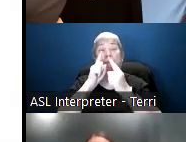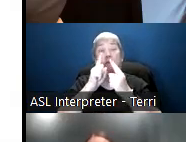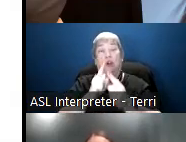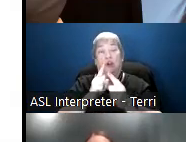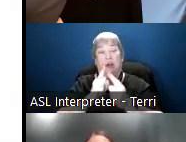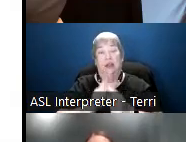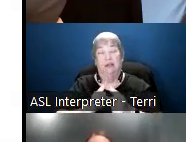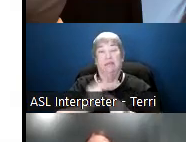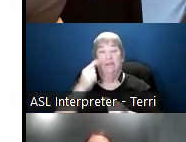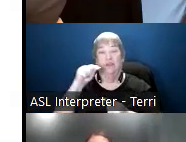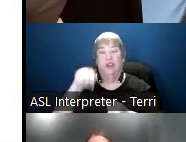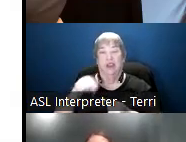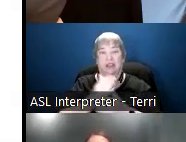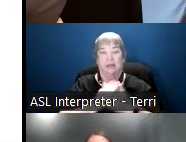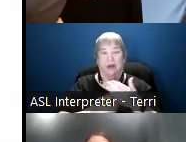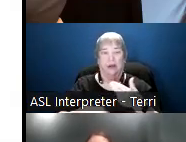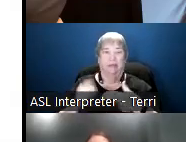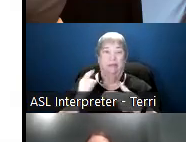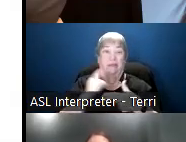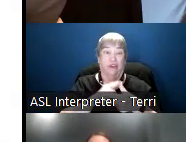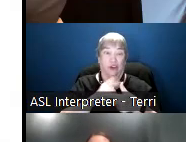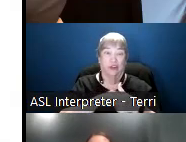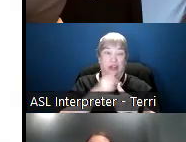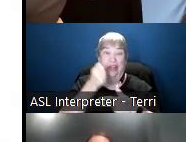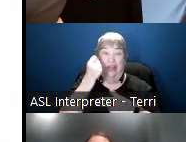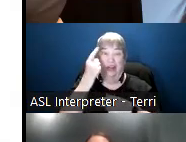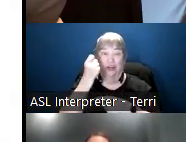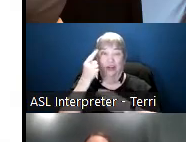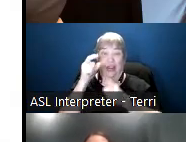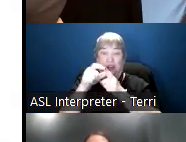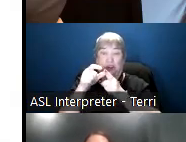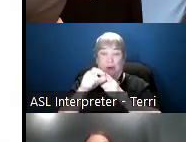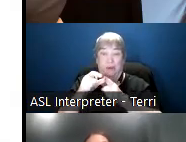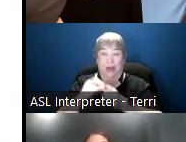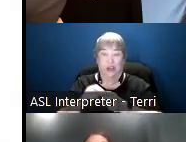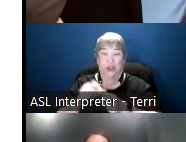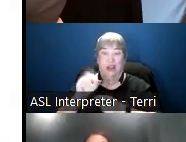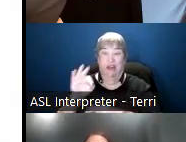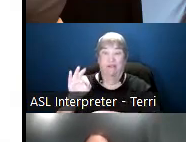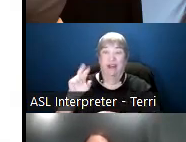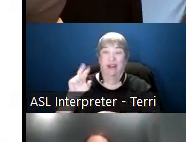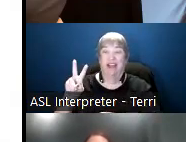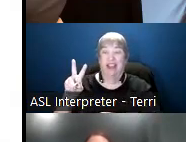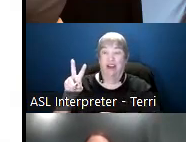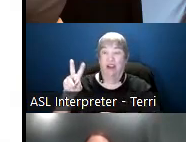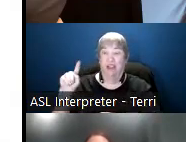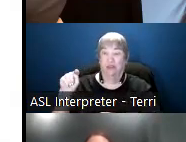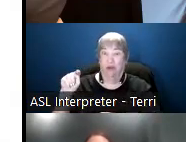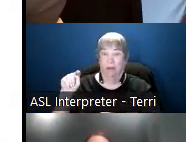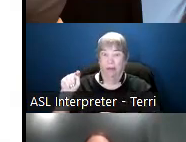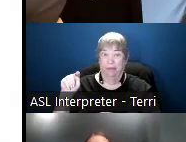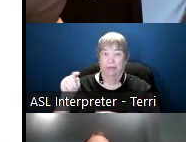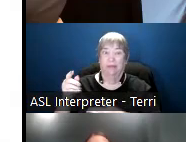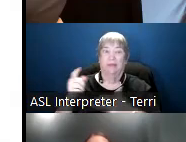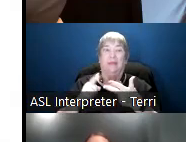the presentation are to understand the terminology of vicarious trauma, compare and contrast